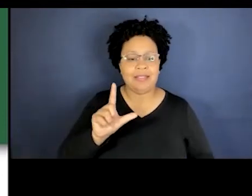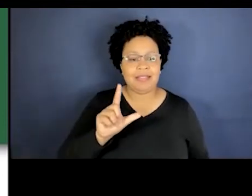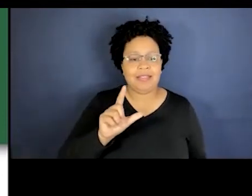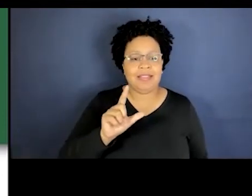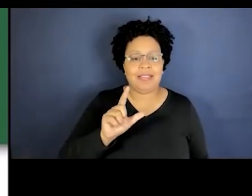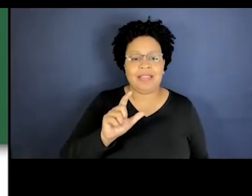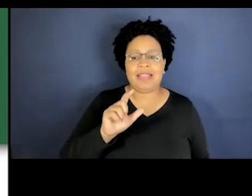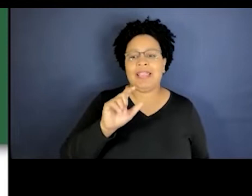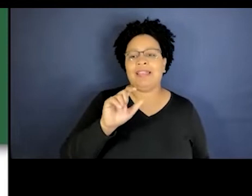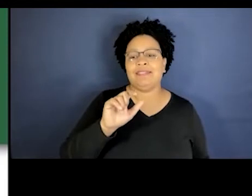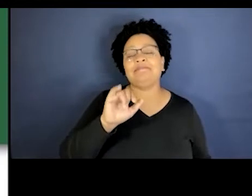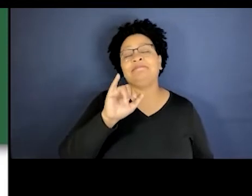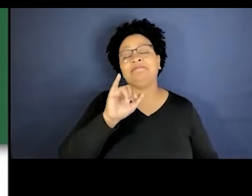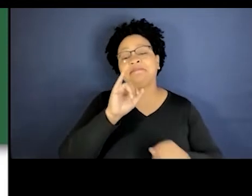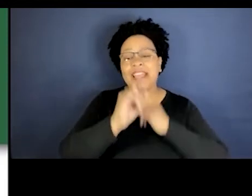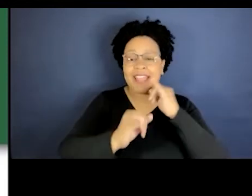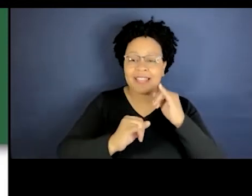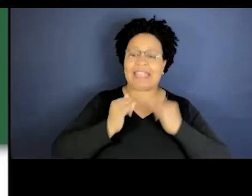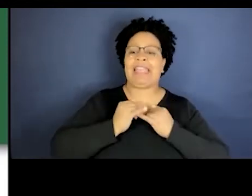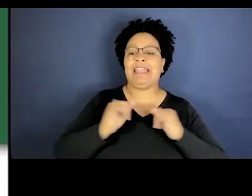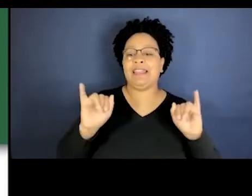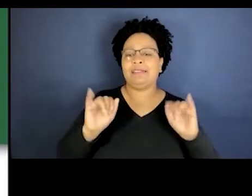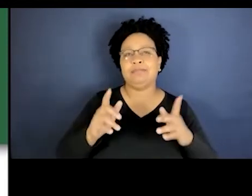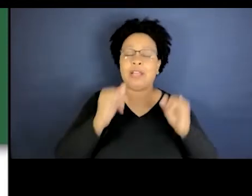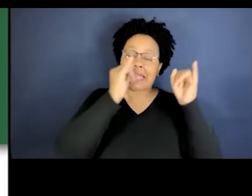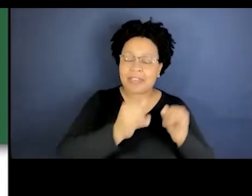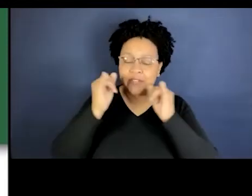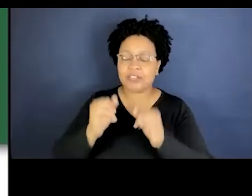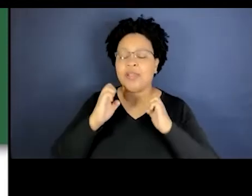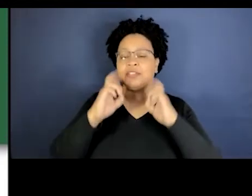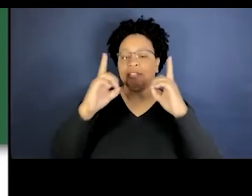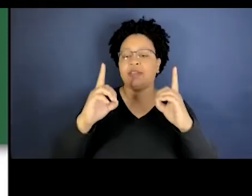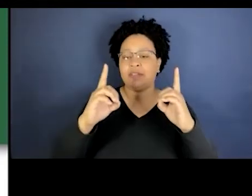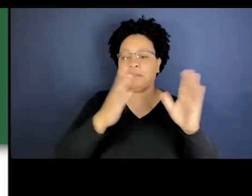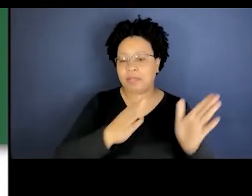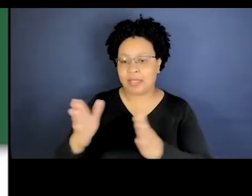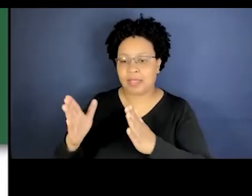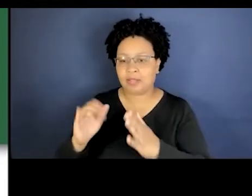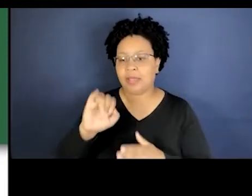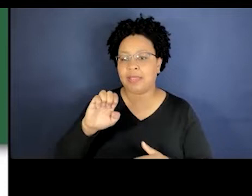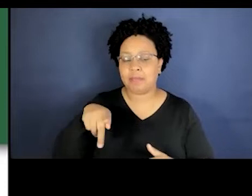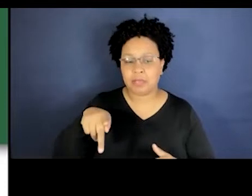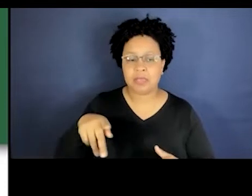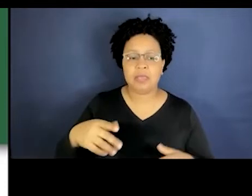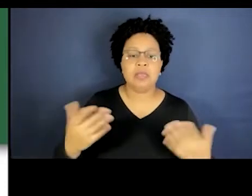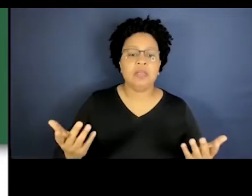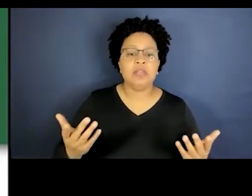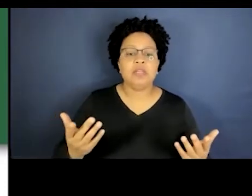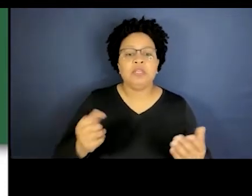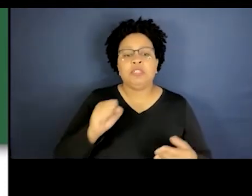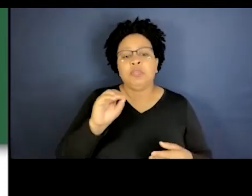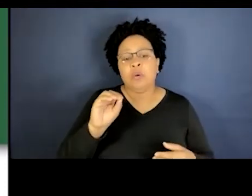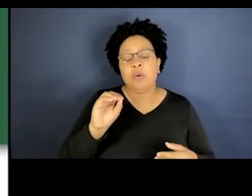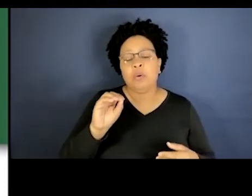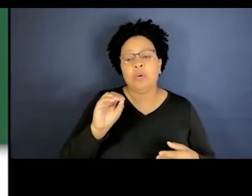individual education plan. Sorry for that. Or you have the IPP, which is the through Alta Regional, right? But